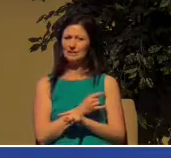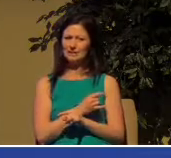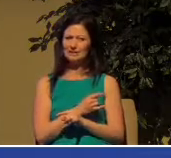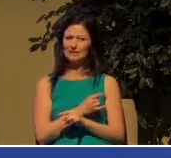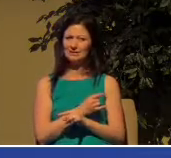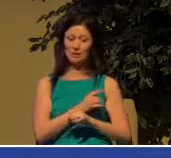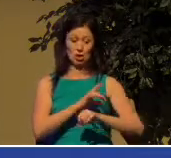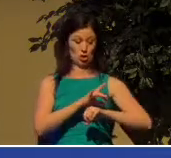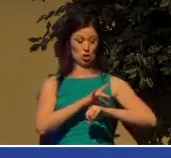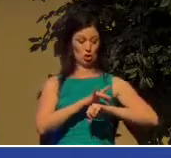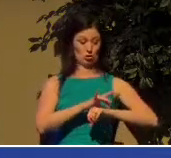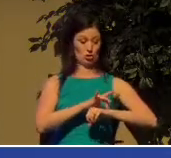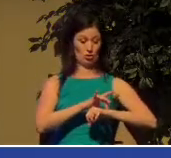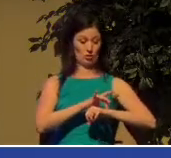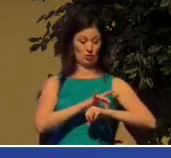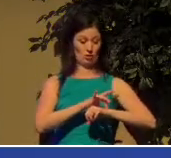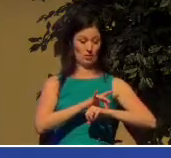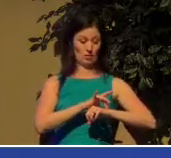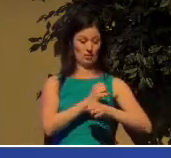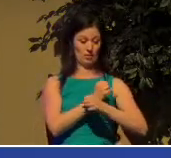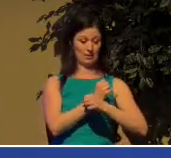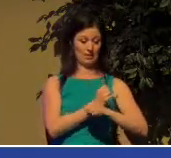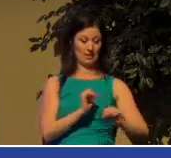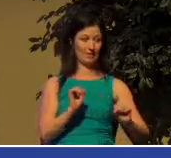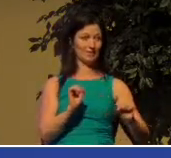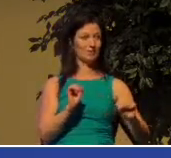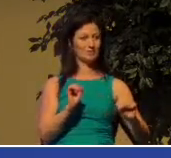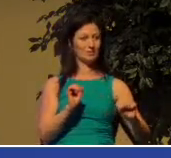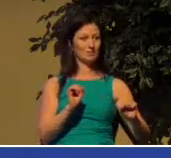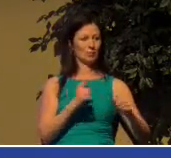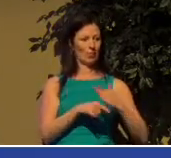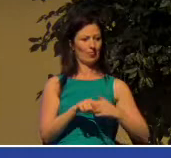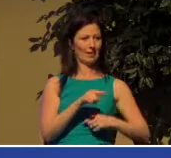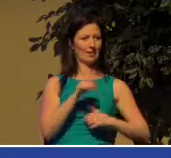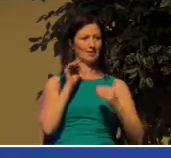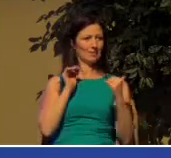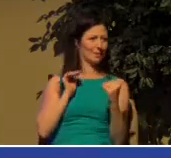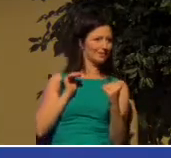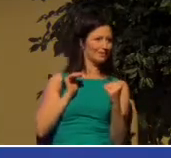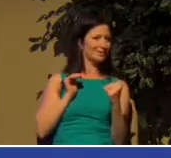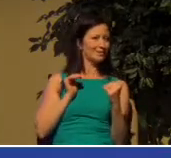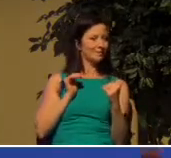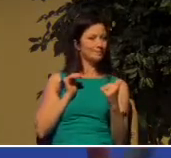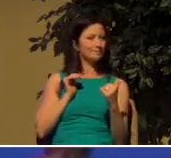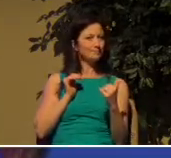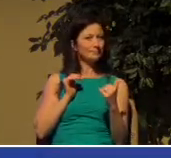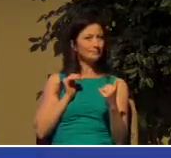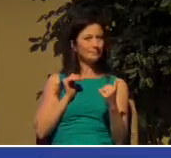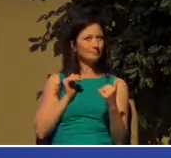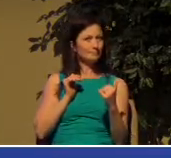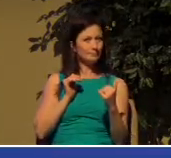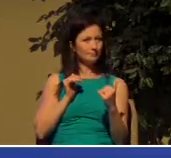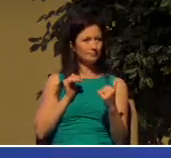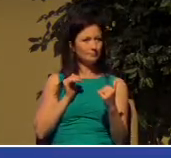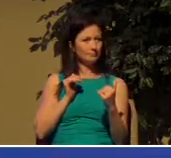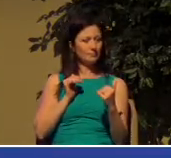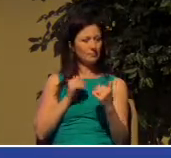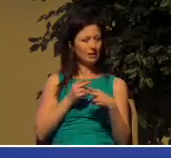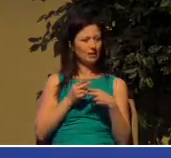Earthly salvation, such as they were expecting, falls far